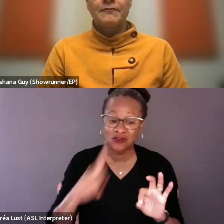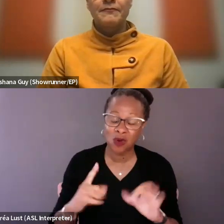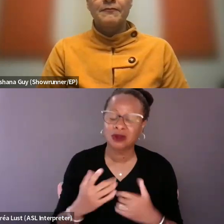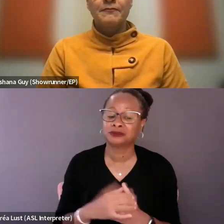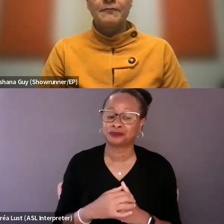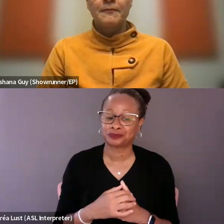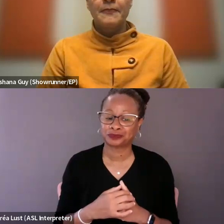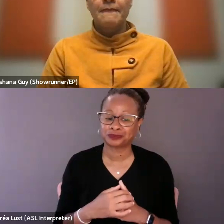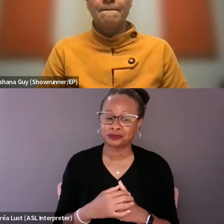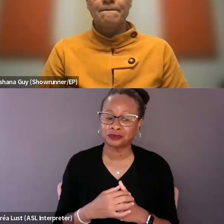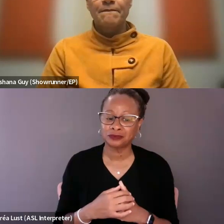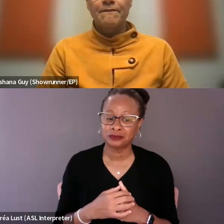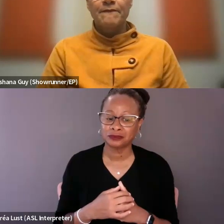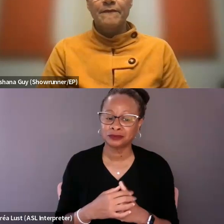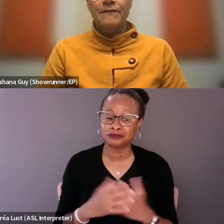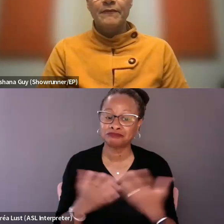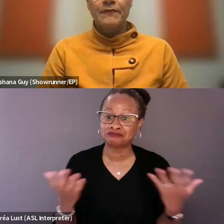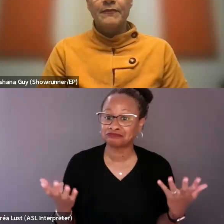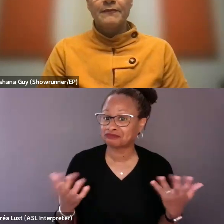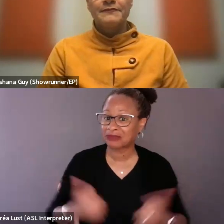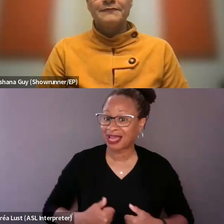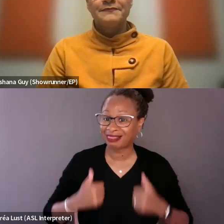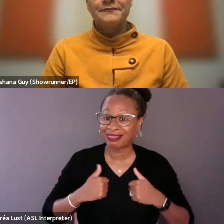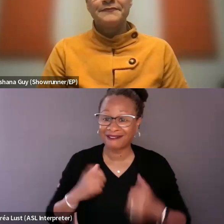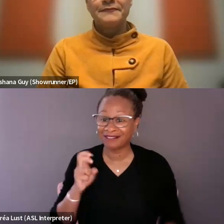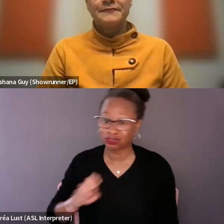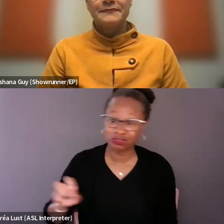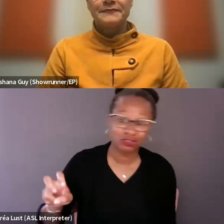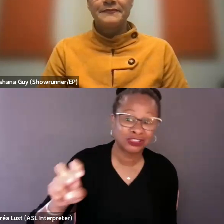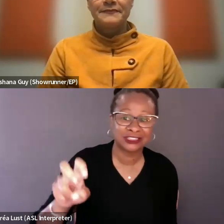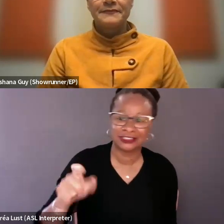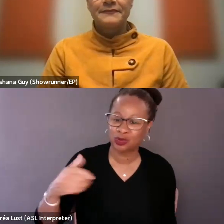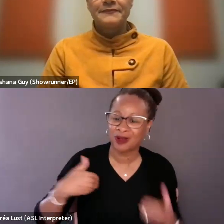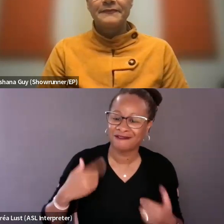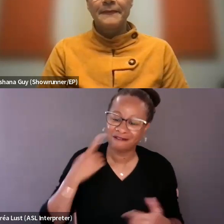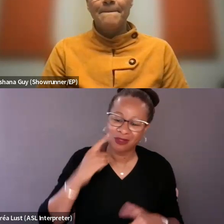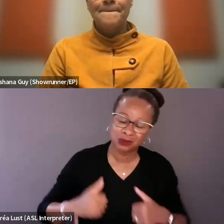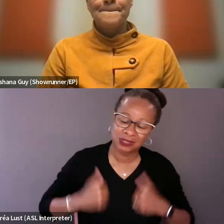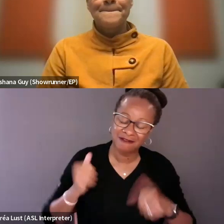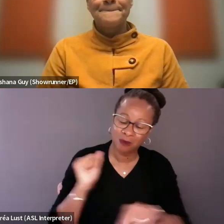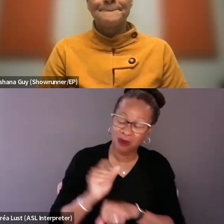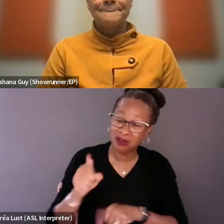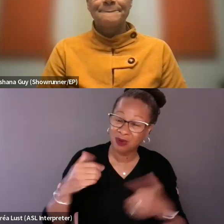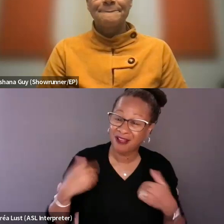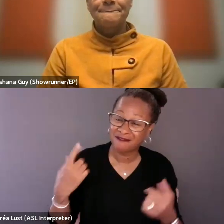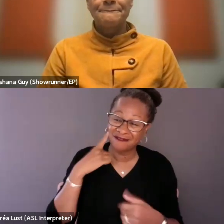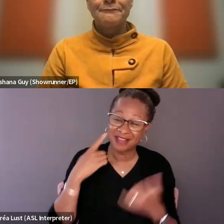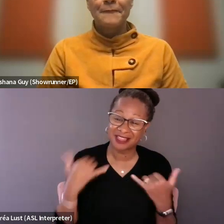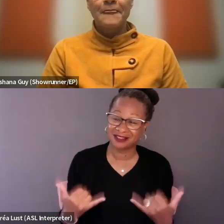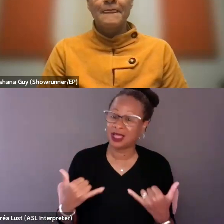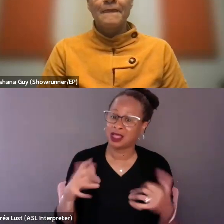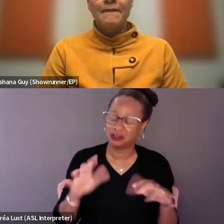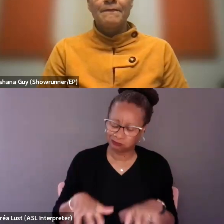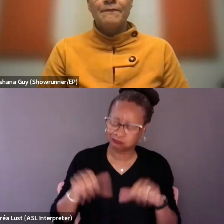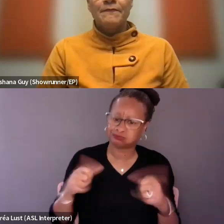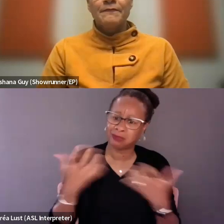for this life's journey that you've had, for this life's work that you have now really adapted